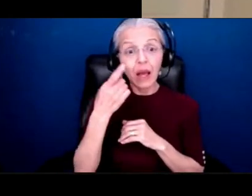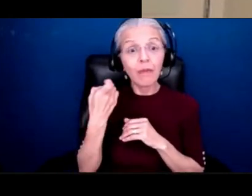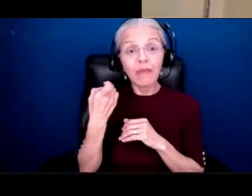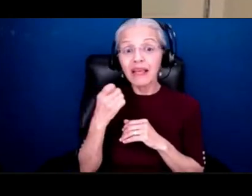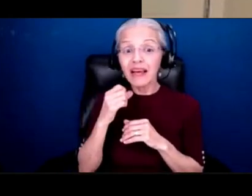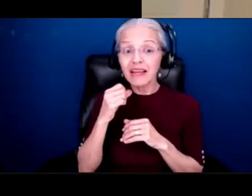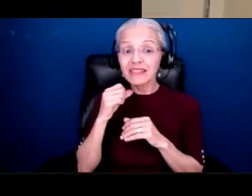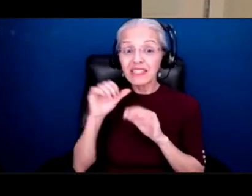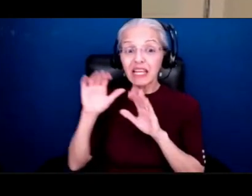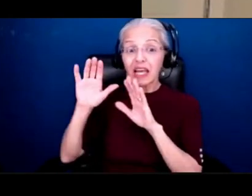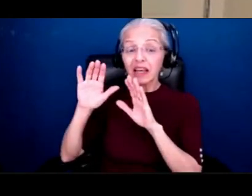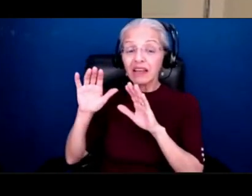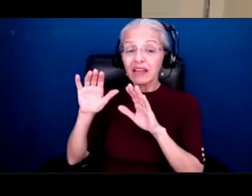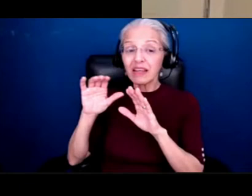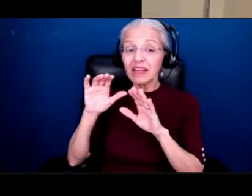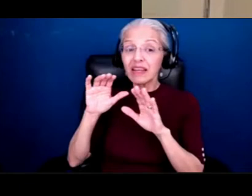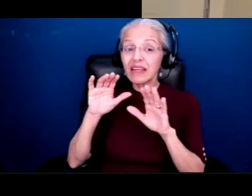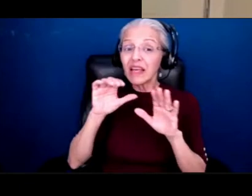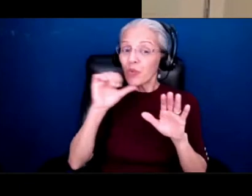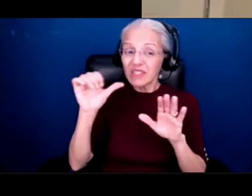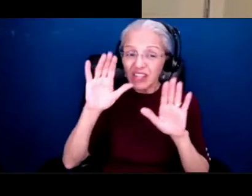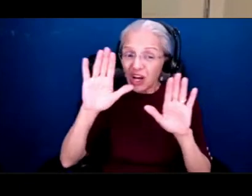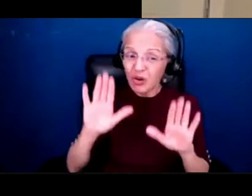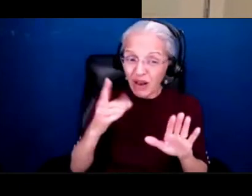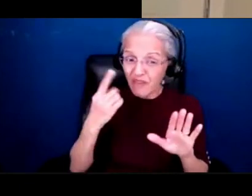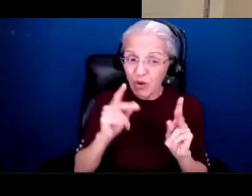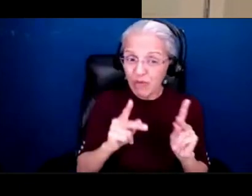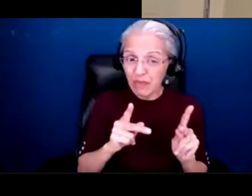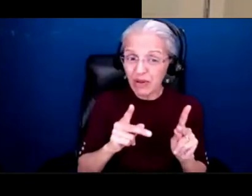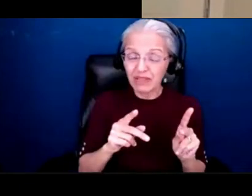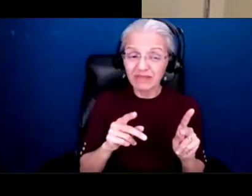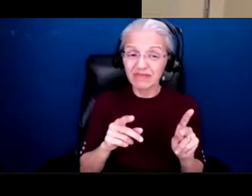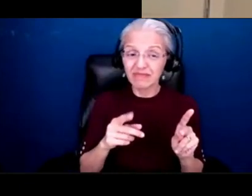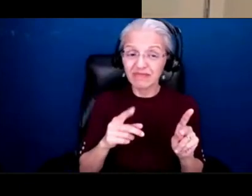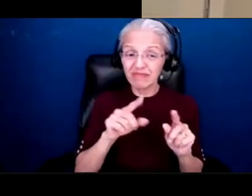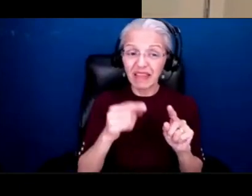lot of people to begin with, to be honest.